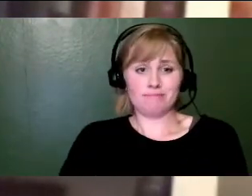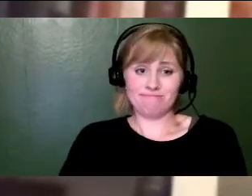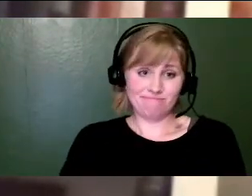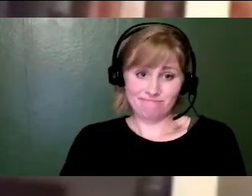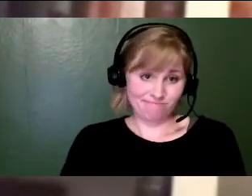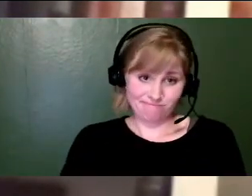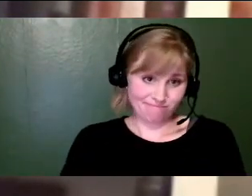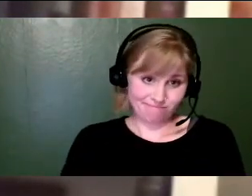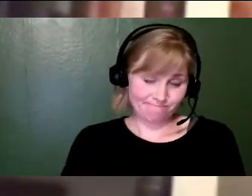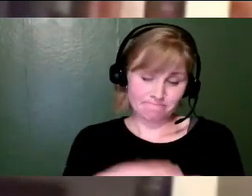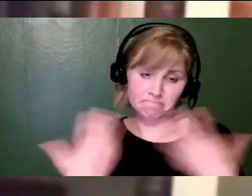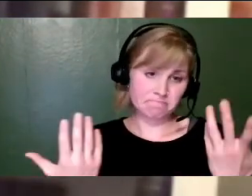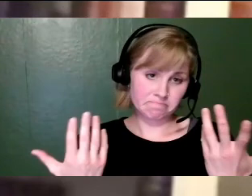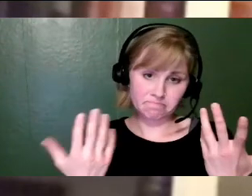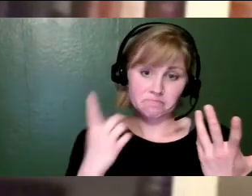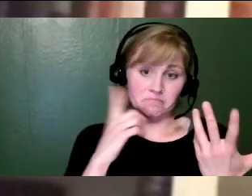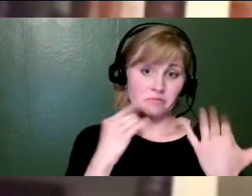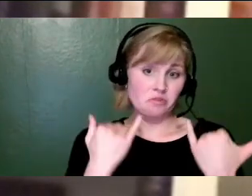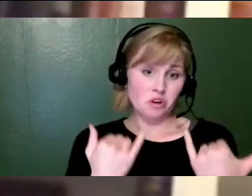have to keep